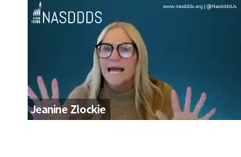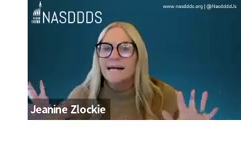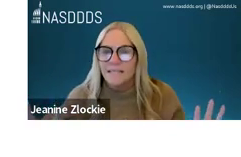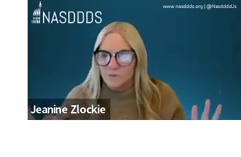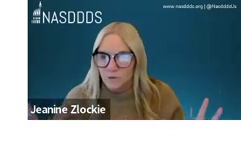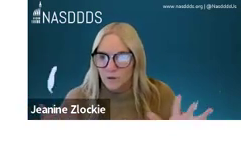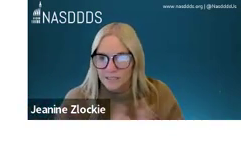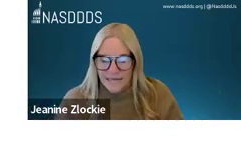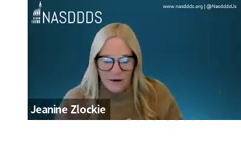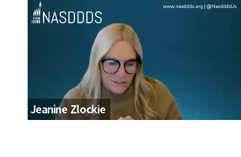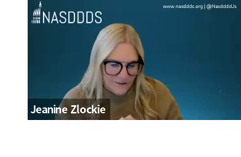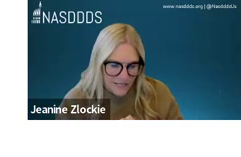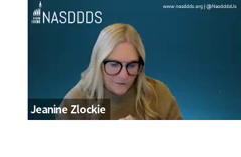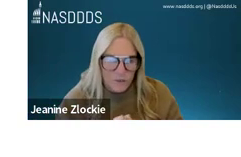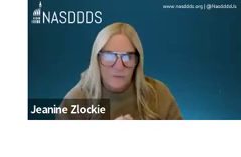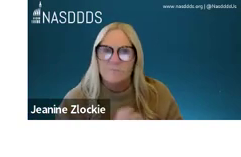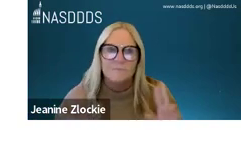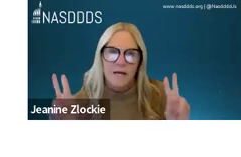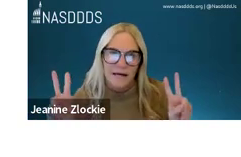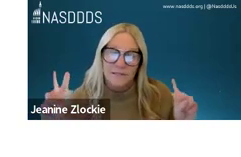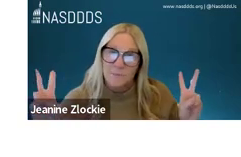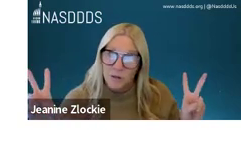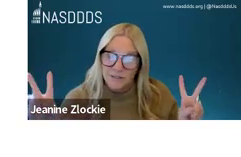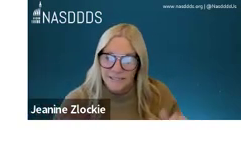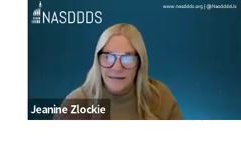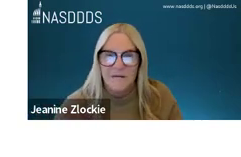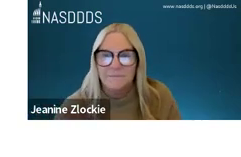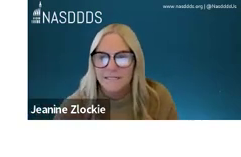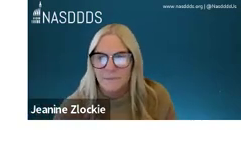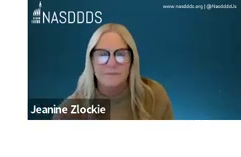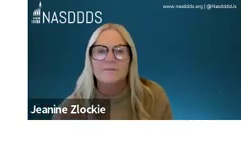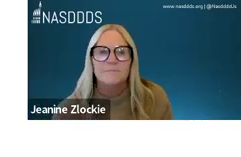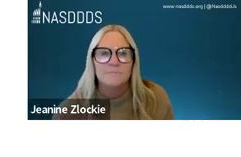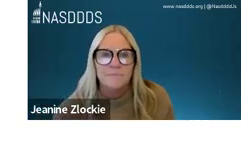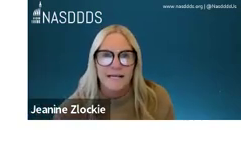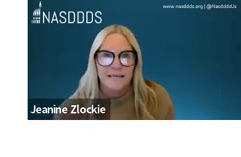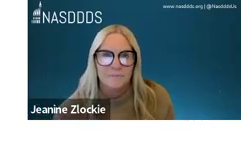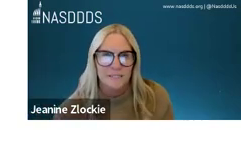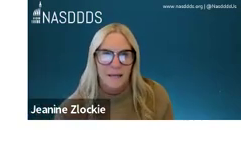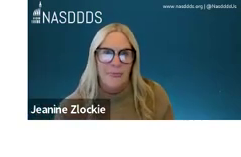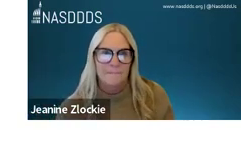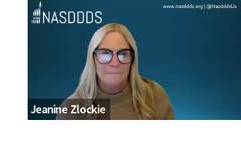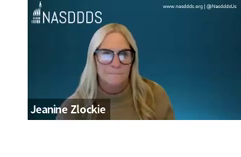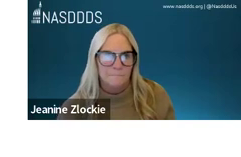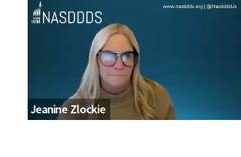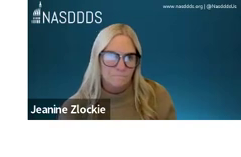Check out the access rule when it's out in its final form, supposedly sometime this month. Next slide,